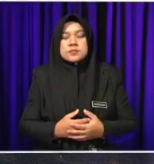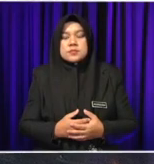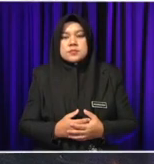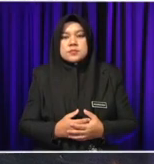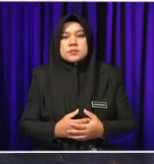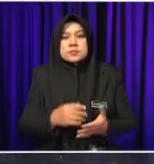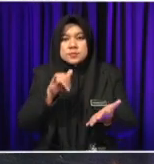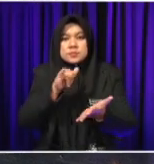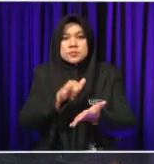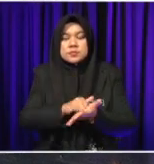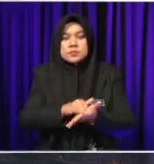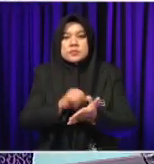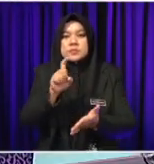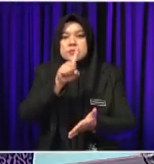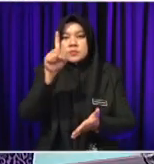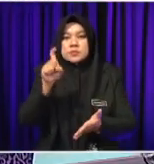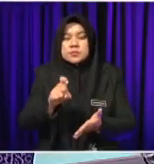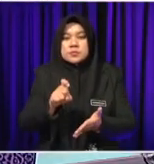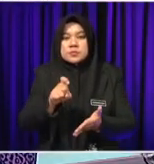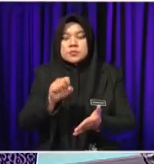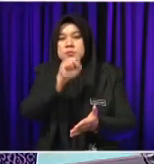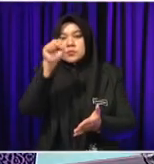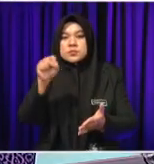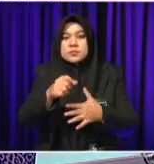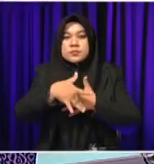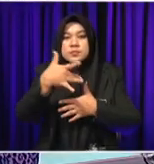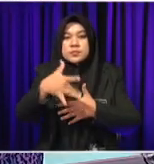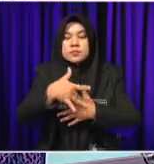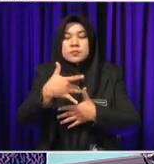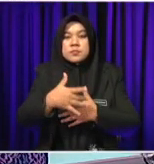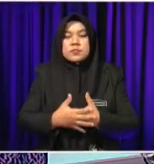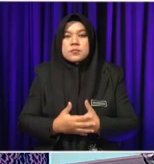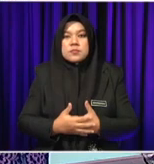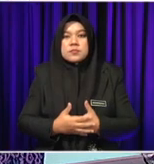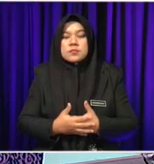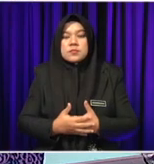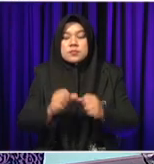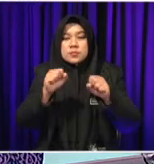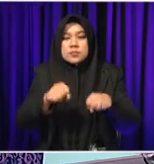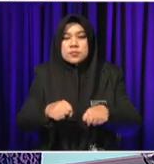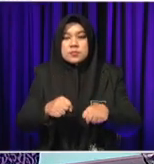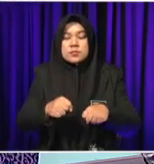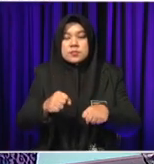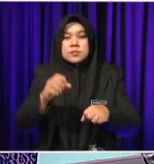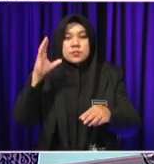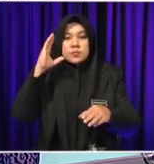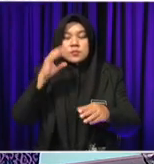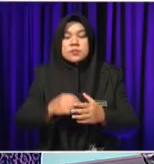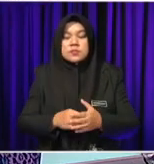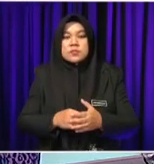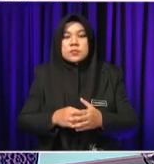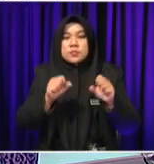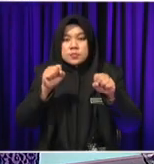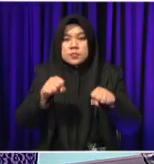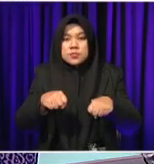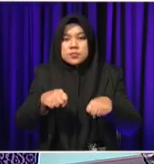the questions that I gave them earlier. Stanza, which is paragraph. And you could actually hear the pupils just now. Mm-hmm. They are able to